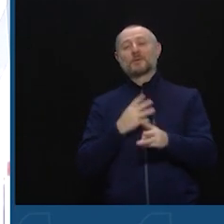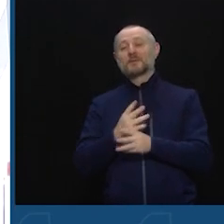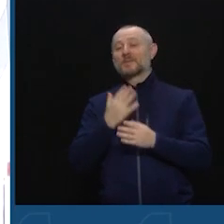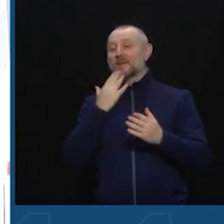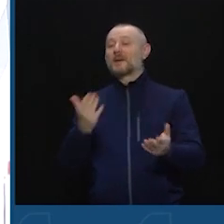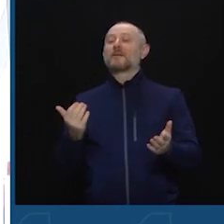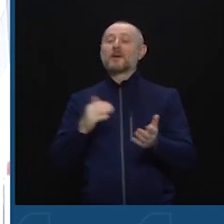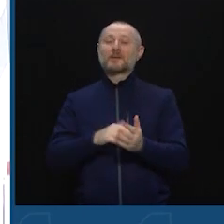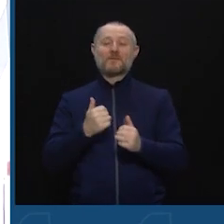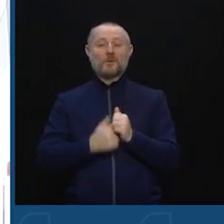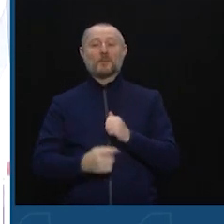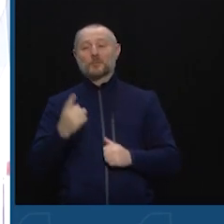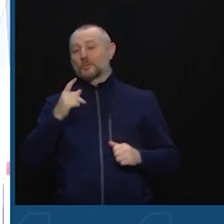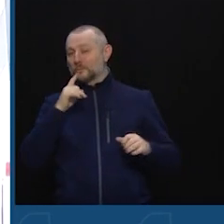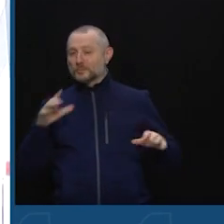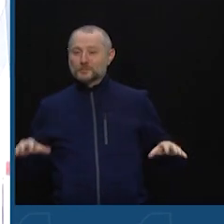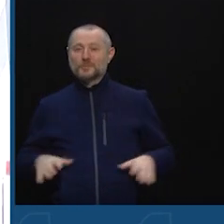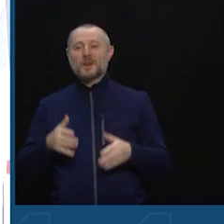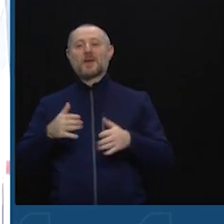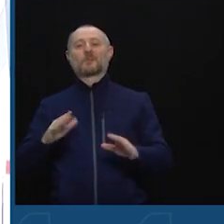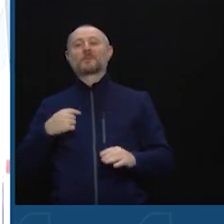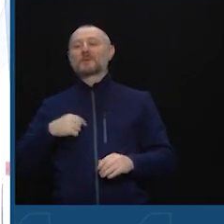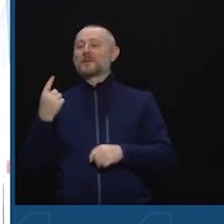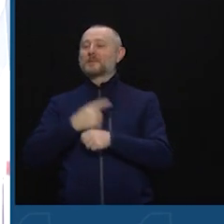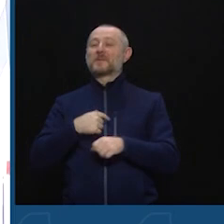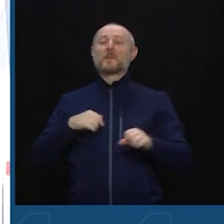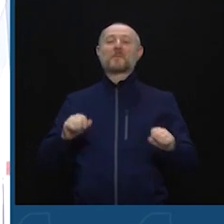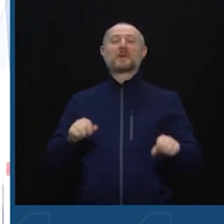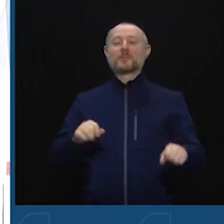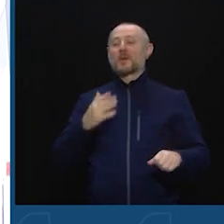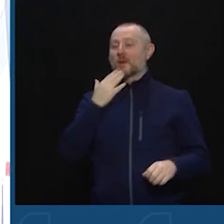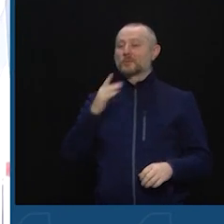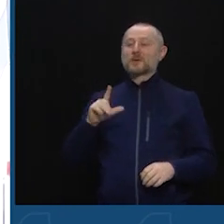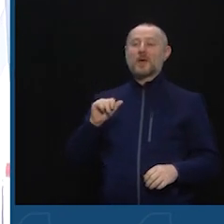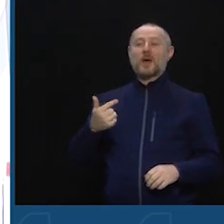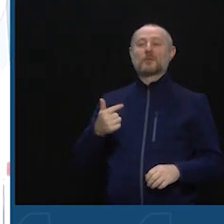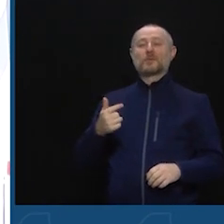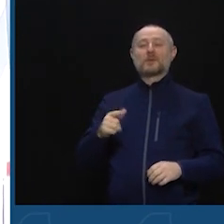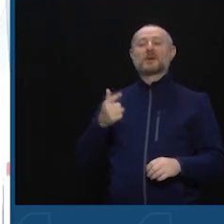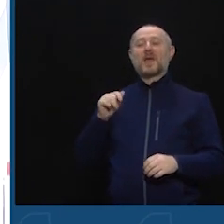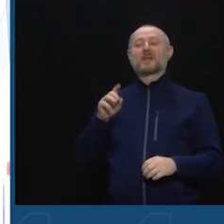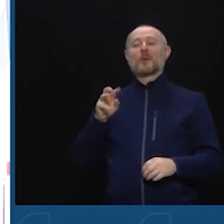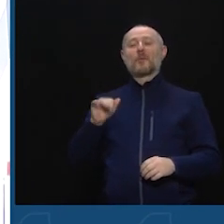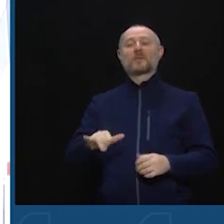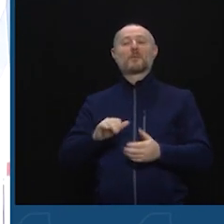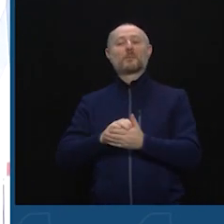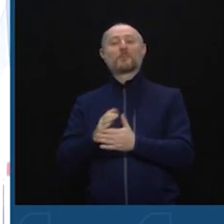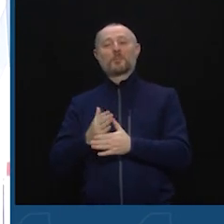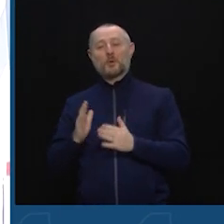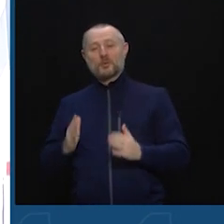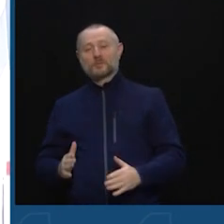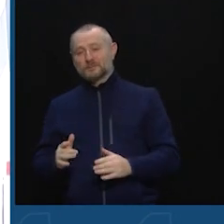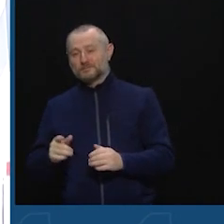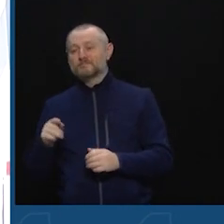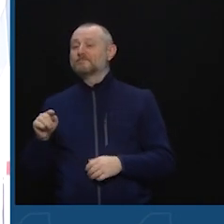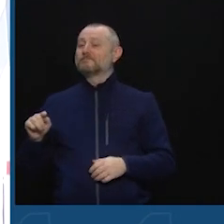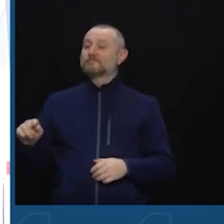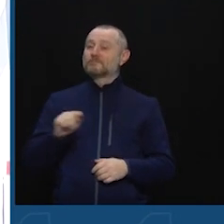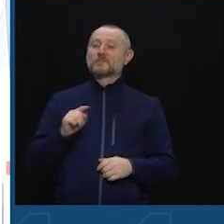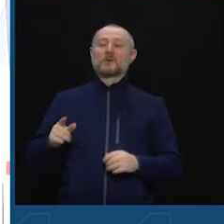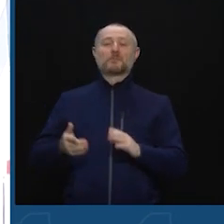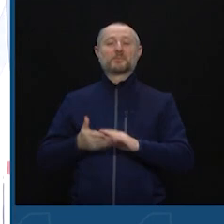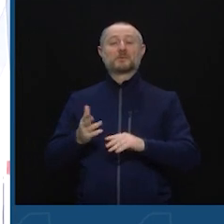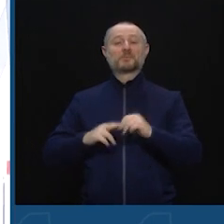this possible. Thank you also to LaGuardia Gateway Partners, the joint venture selected by the Port Authority to build and operate Terminal